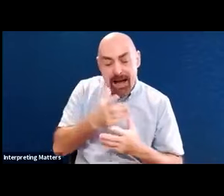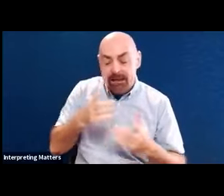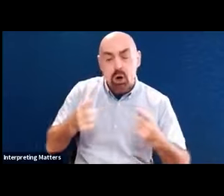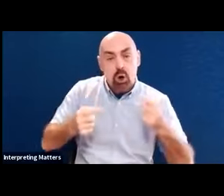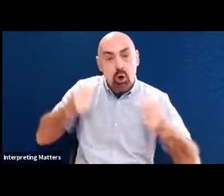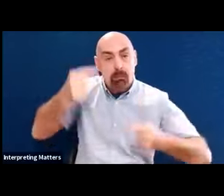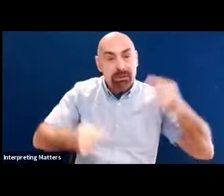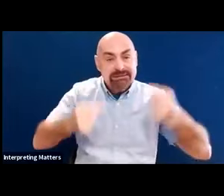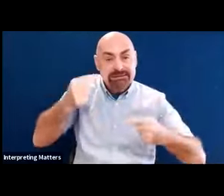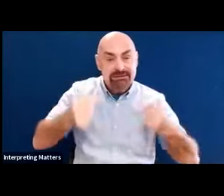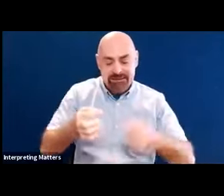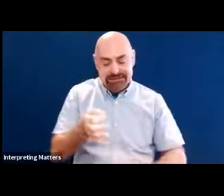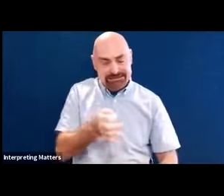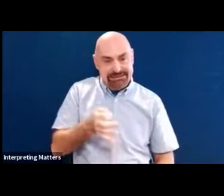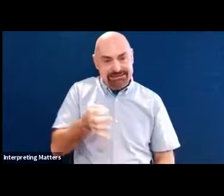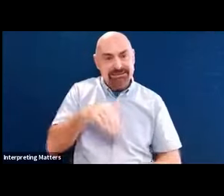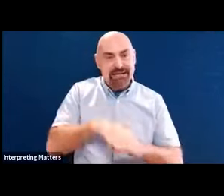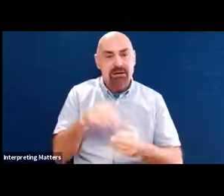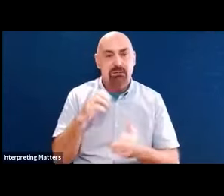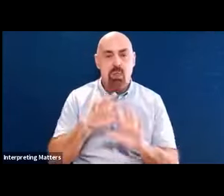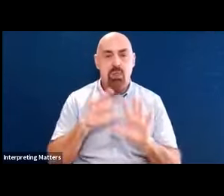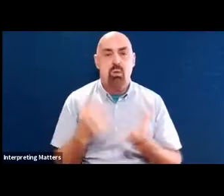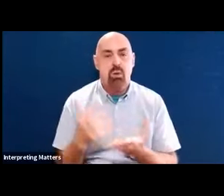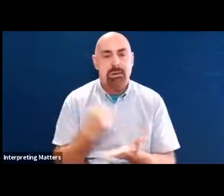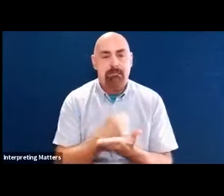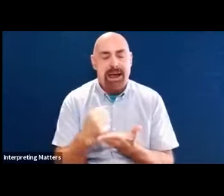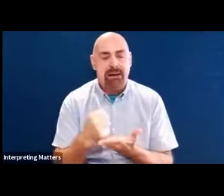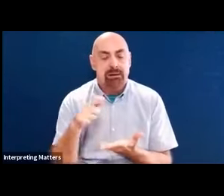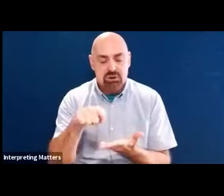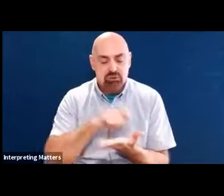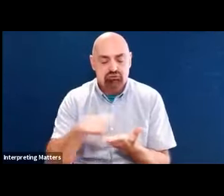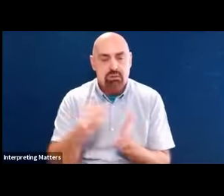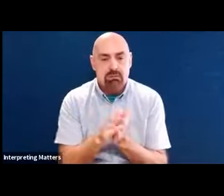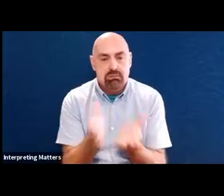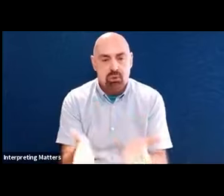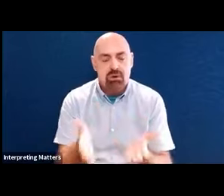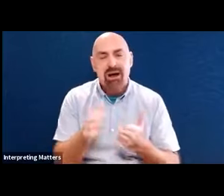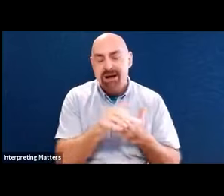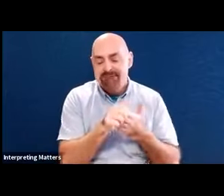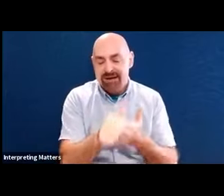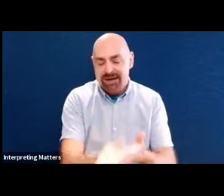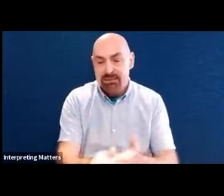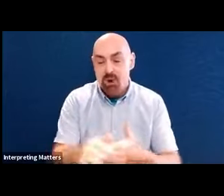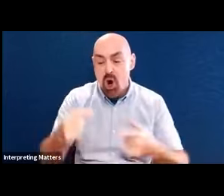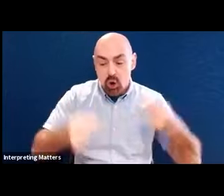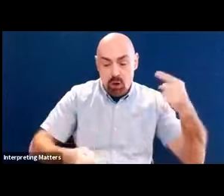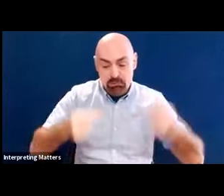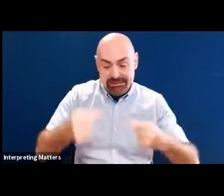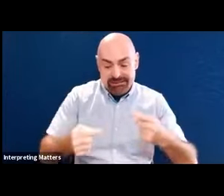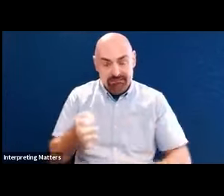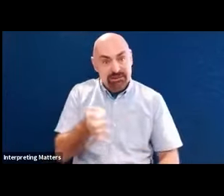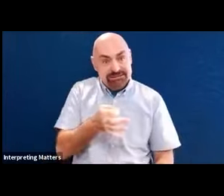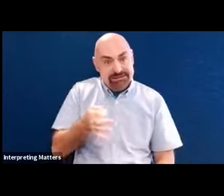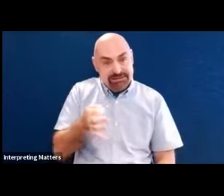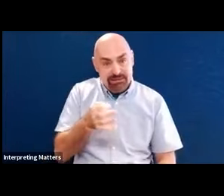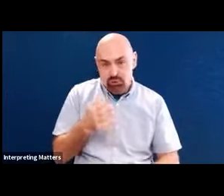at the World Bank and author of their flagship report, Competitive Cities for Jobs and